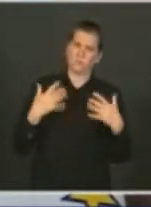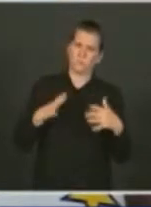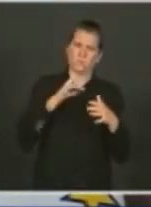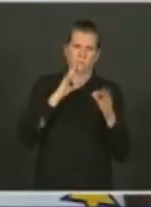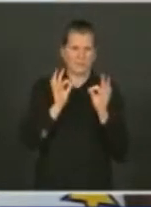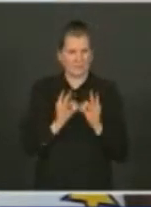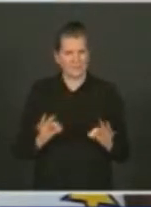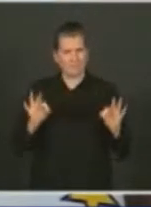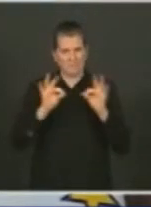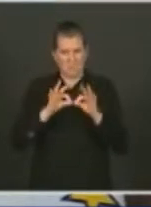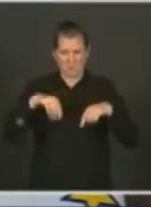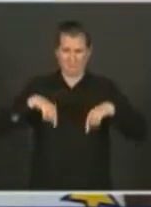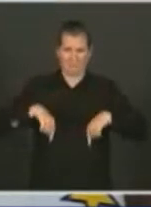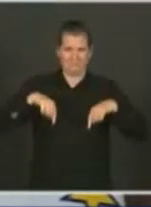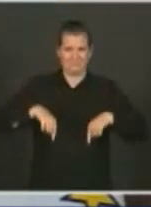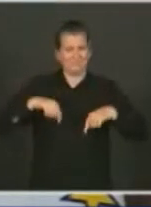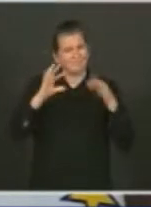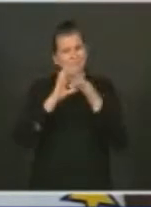because